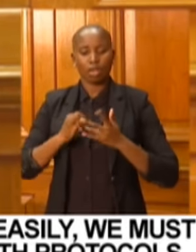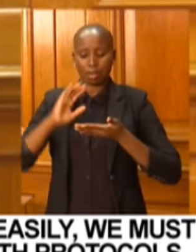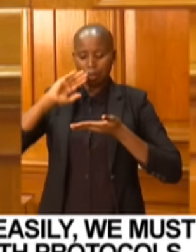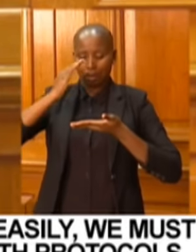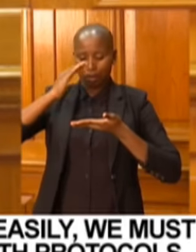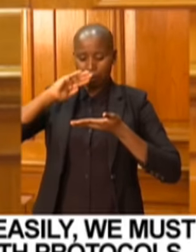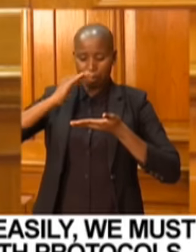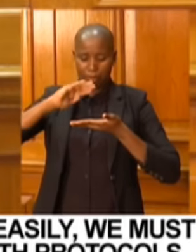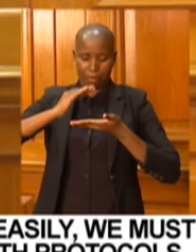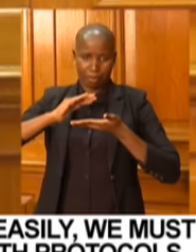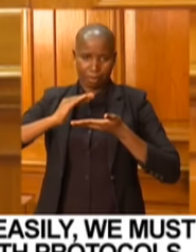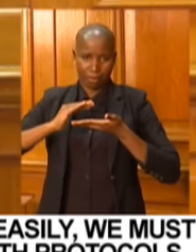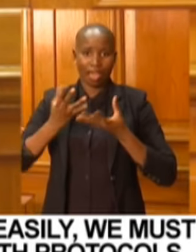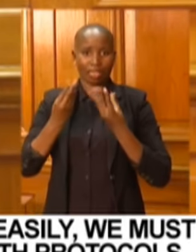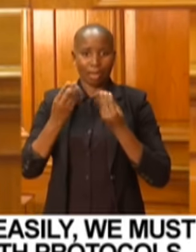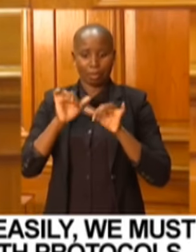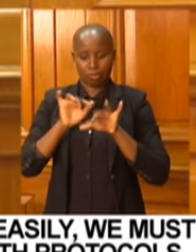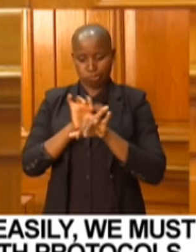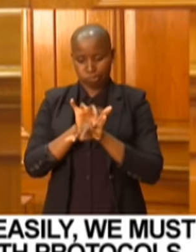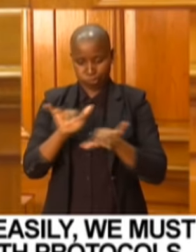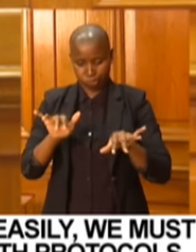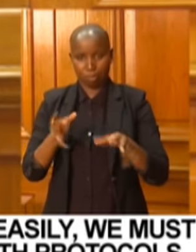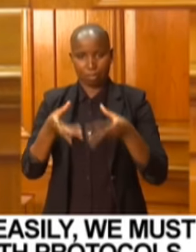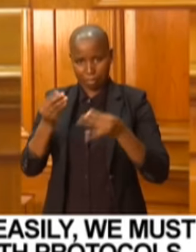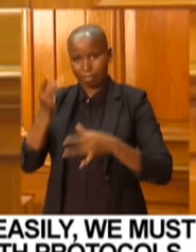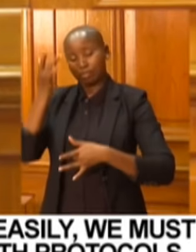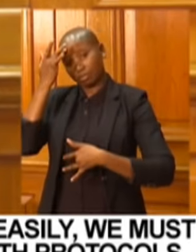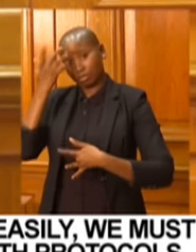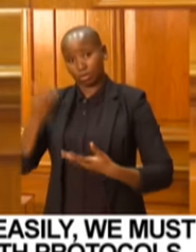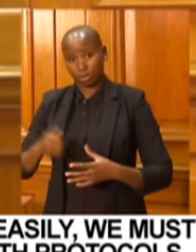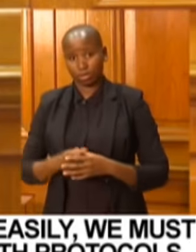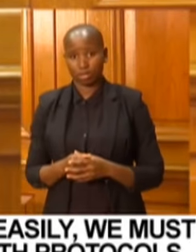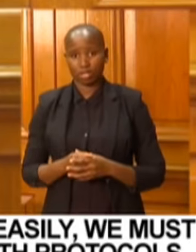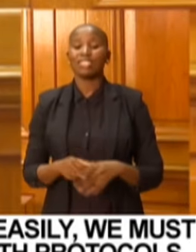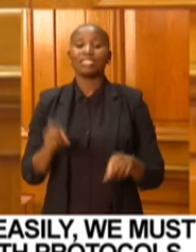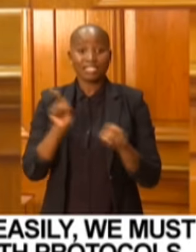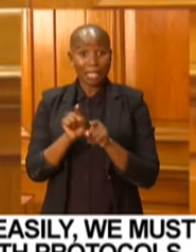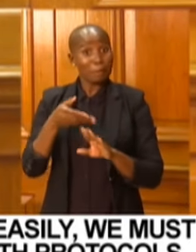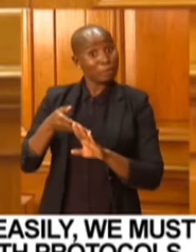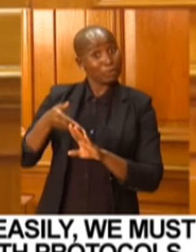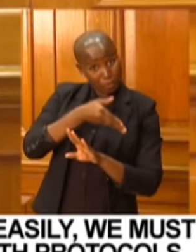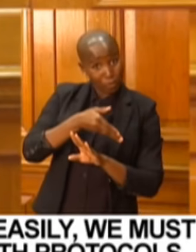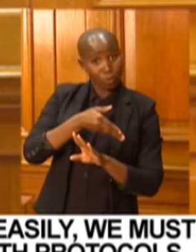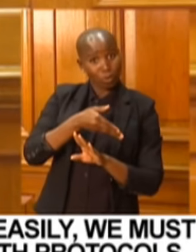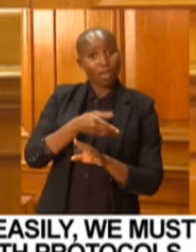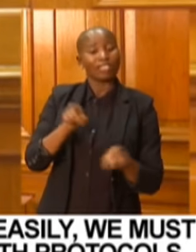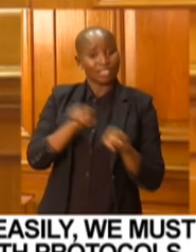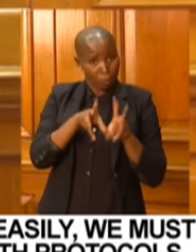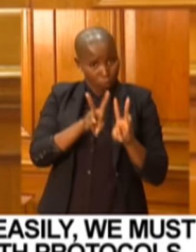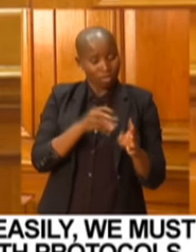transmission and, as we have done before, to flatten the curve of the infection.